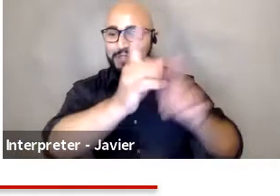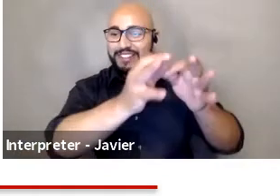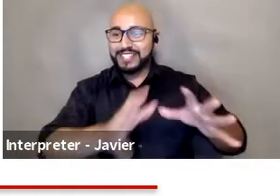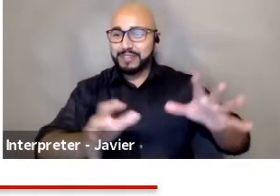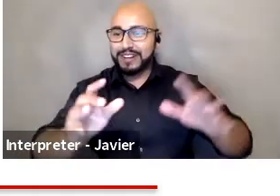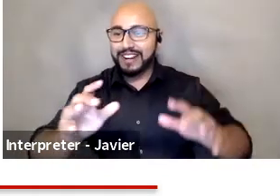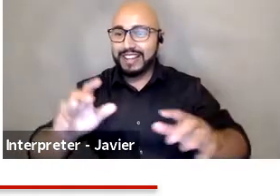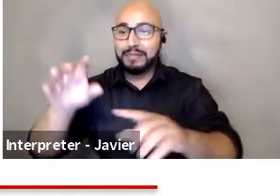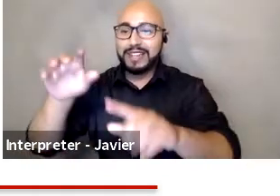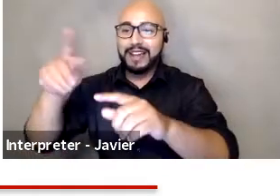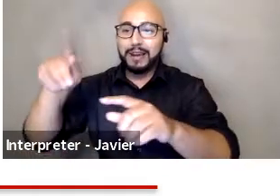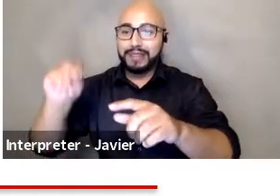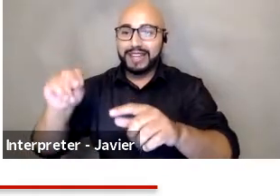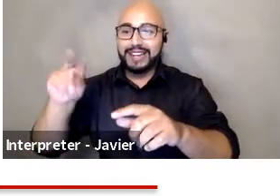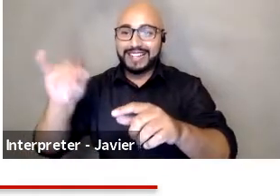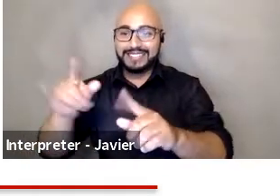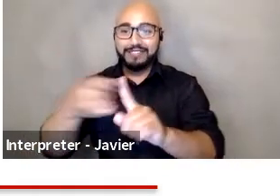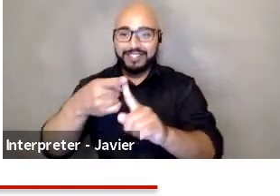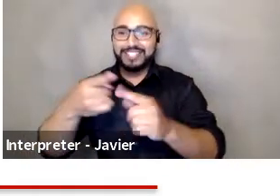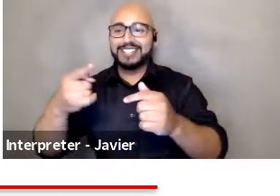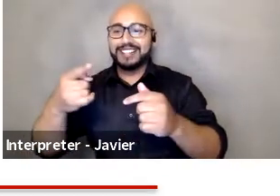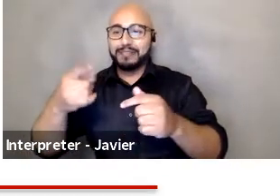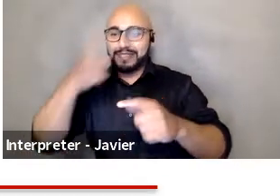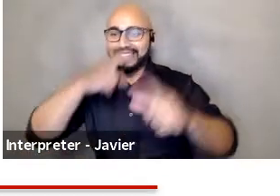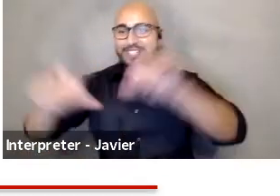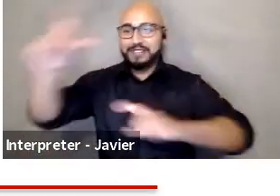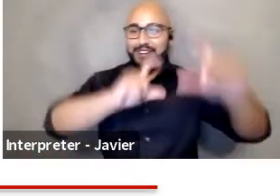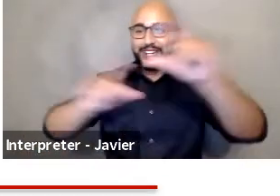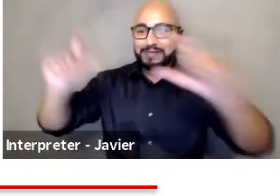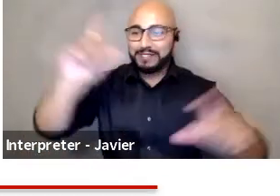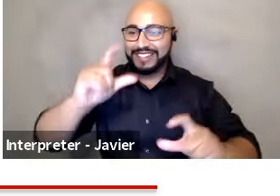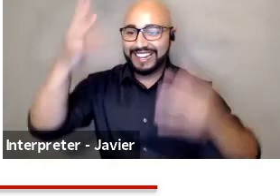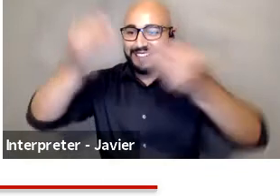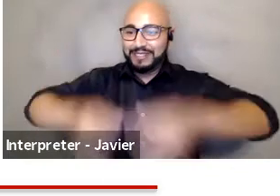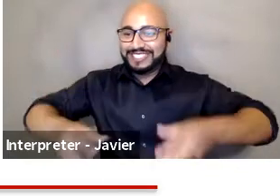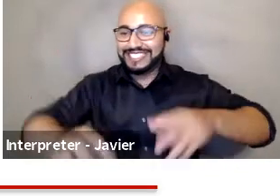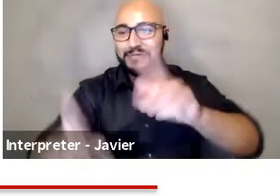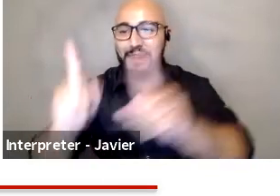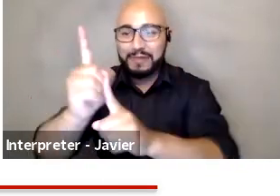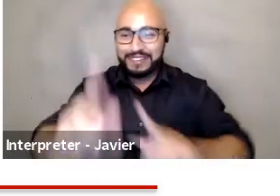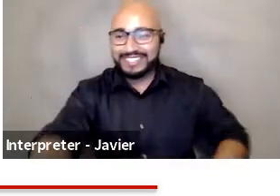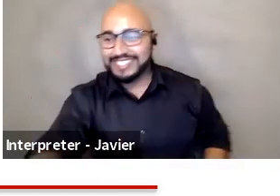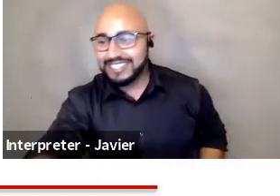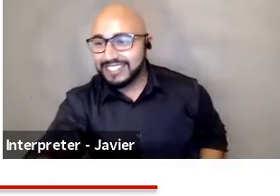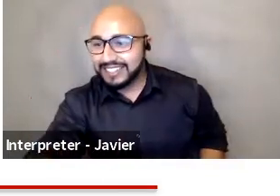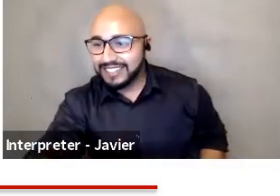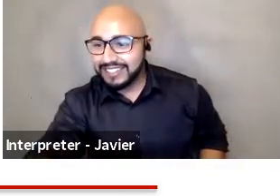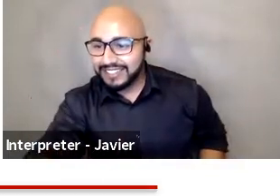one moment for the interpreter. Let me pin Nancy first because her video keeps moving and I'm losing her. One moment.